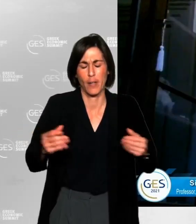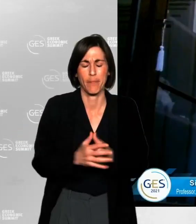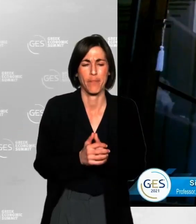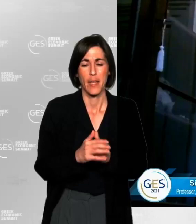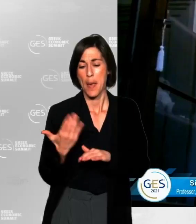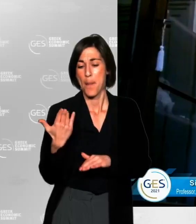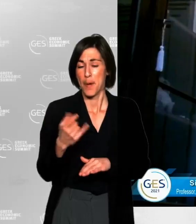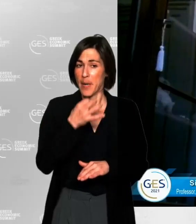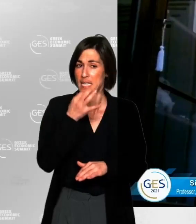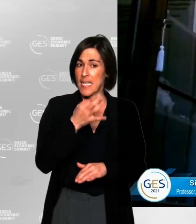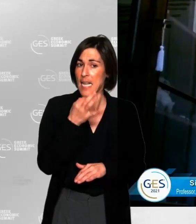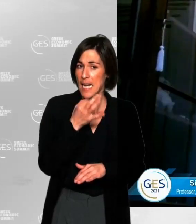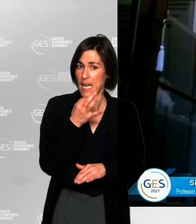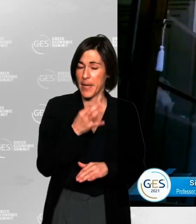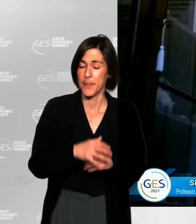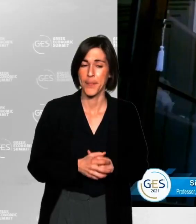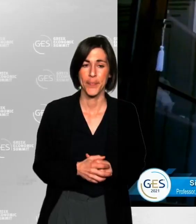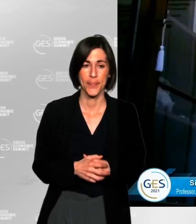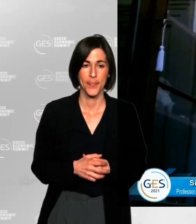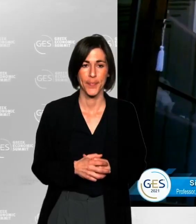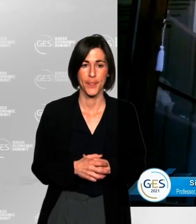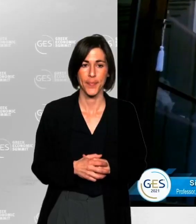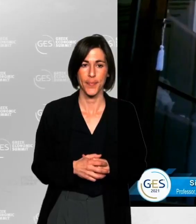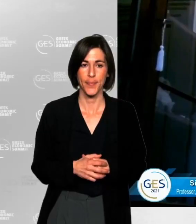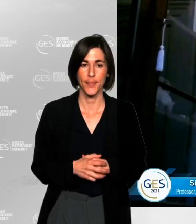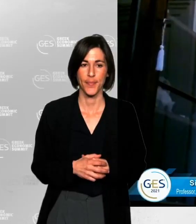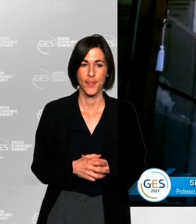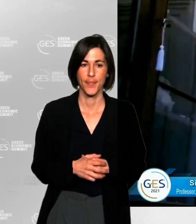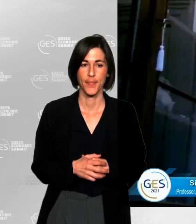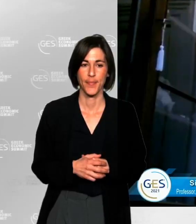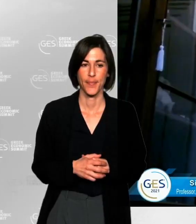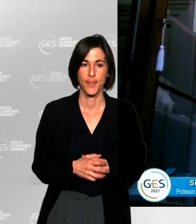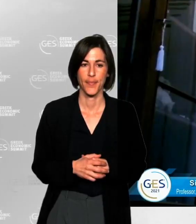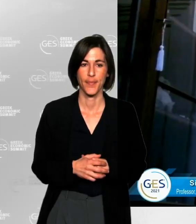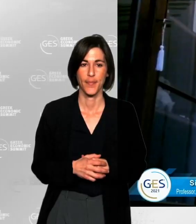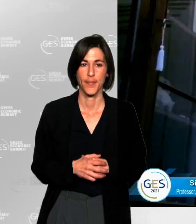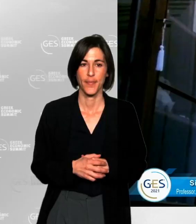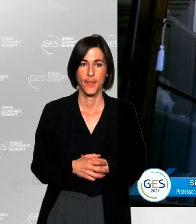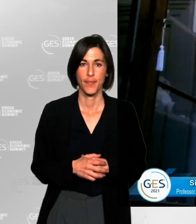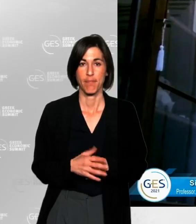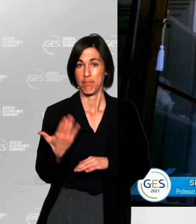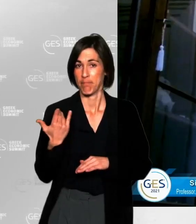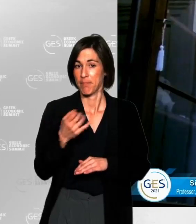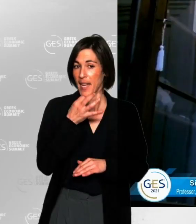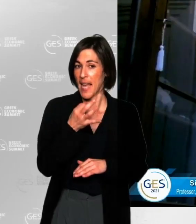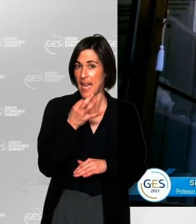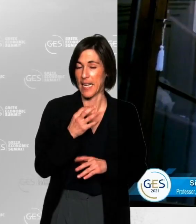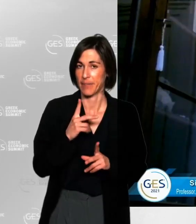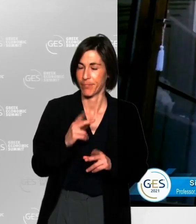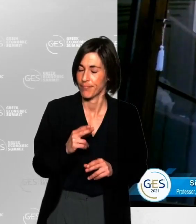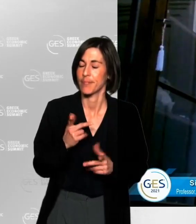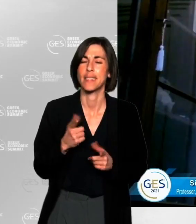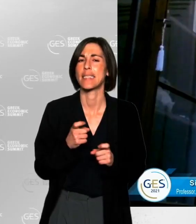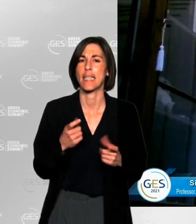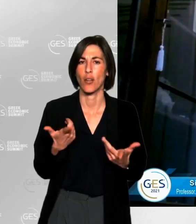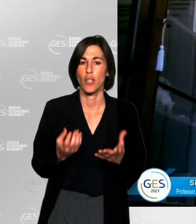I'm sorry, I hadn't realized I switched to Greek. Here we're back to English. I was saying that the new technologies that we're seeing will